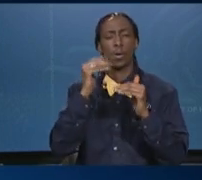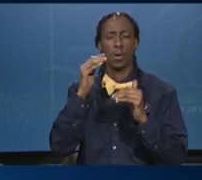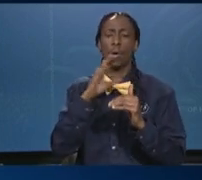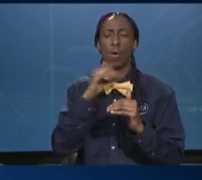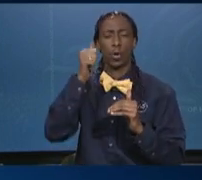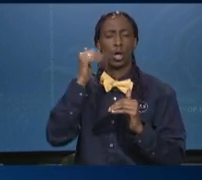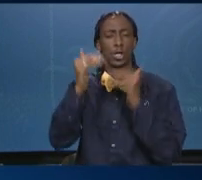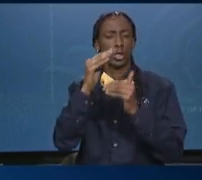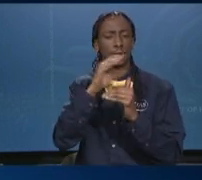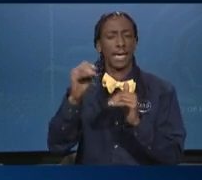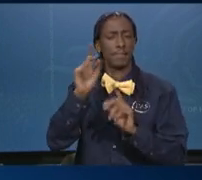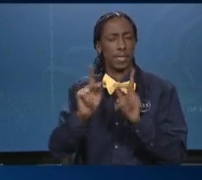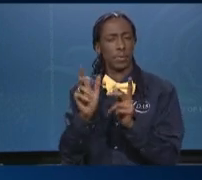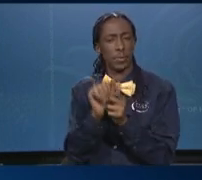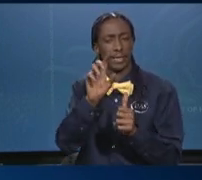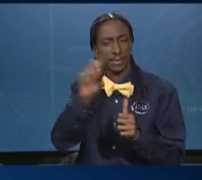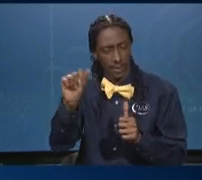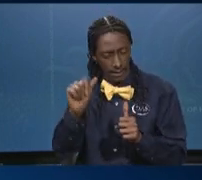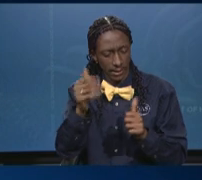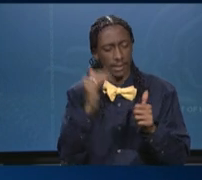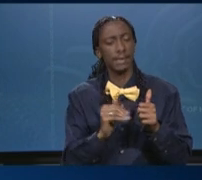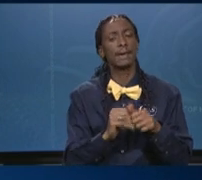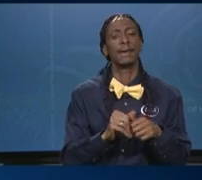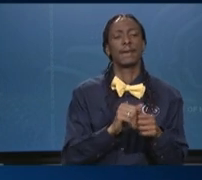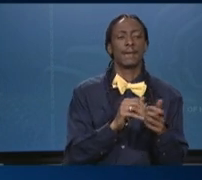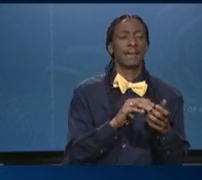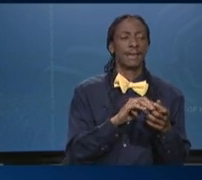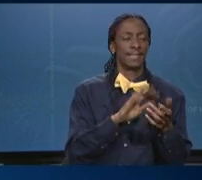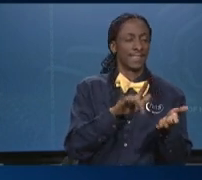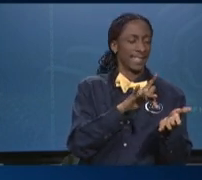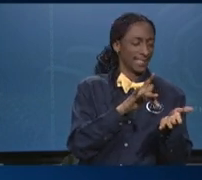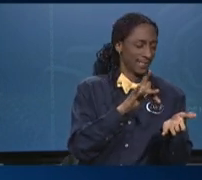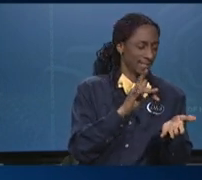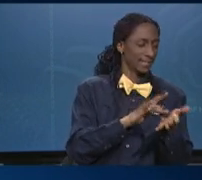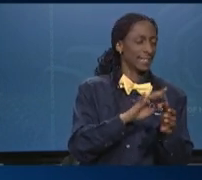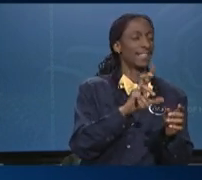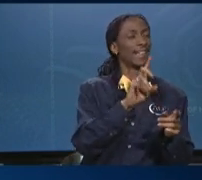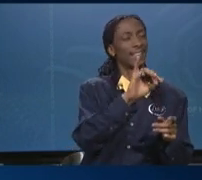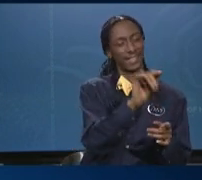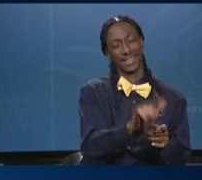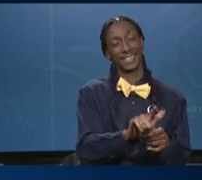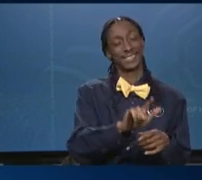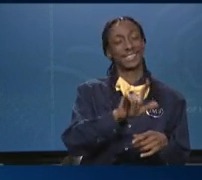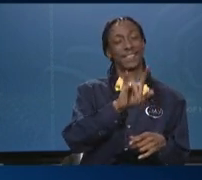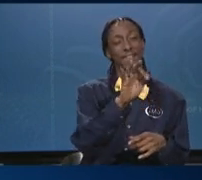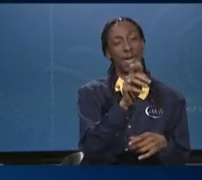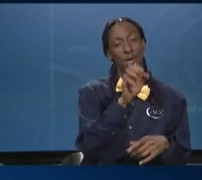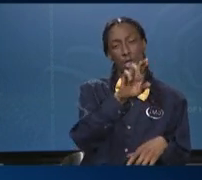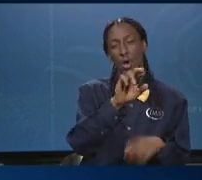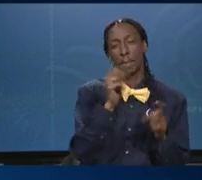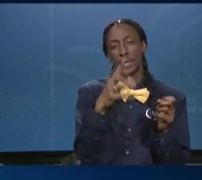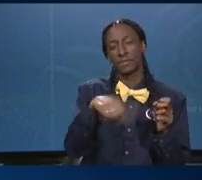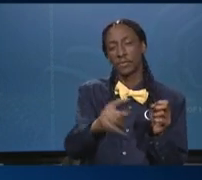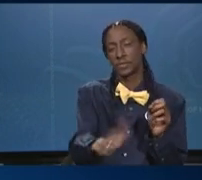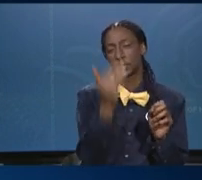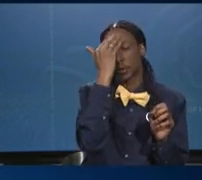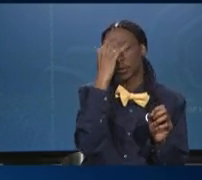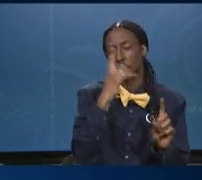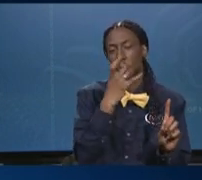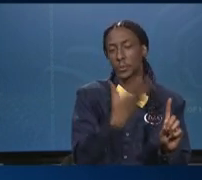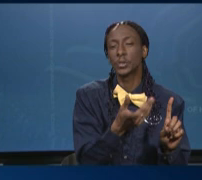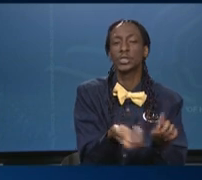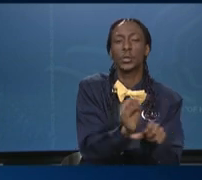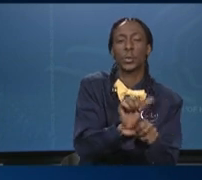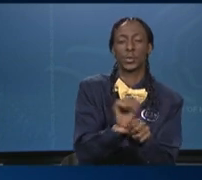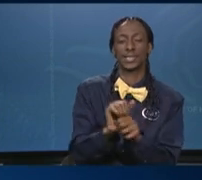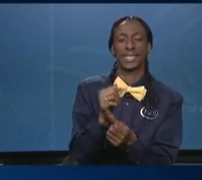Deputy Administrator and Director for Center for Medicare and Medicaid Innovation, Dr. Liz Fowler. Many of you know Liz worked at the Senate